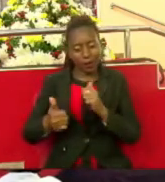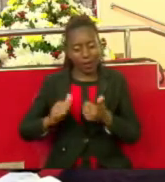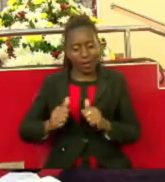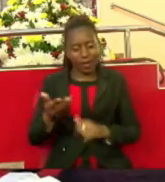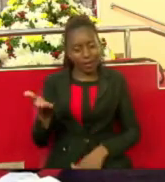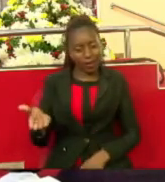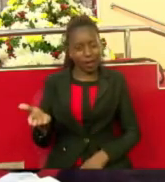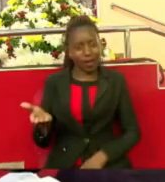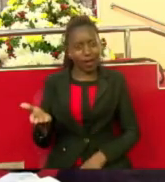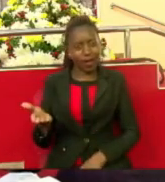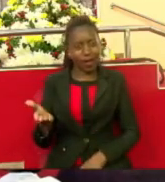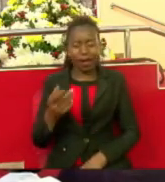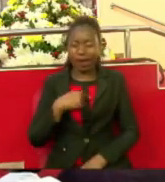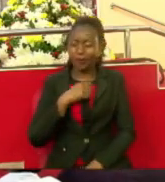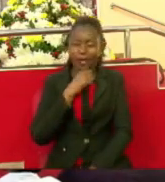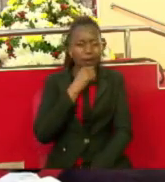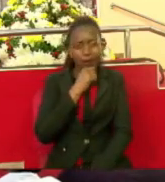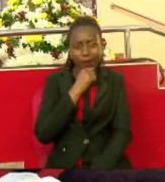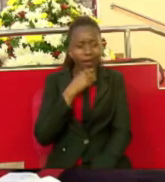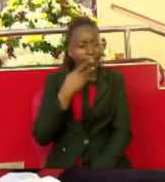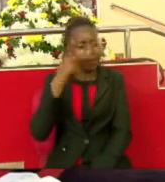And sometimes you wonder, what are the parents thinking?